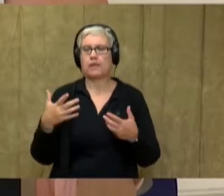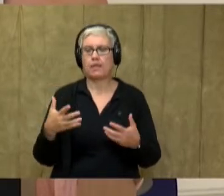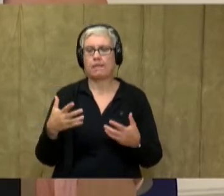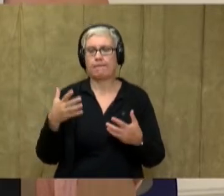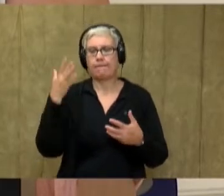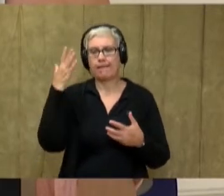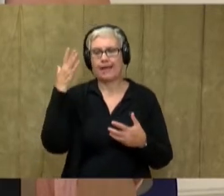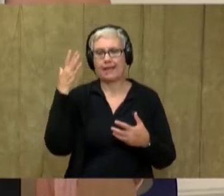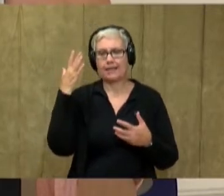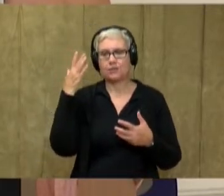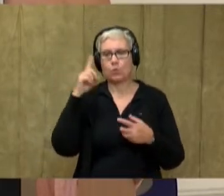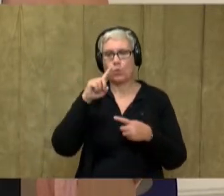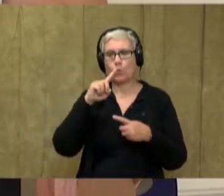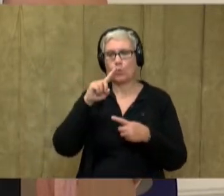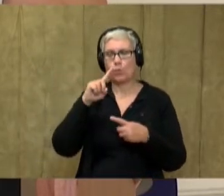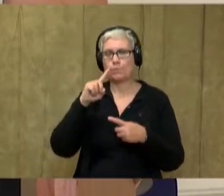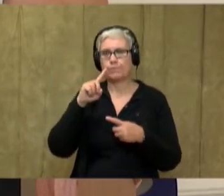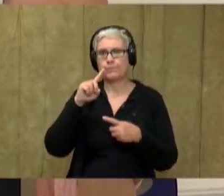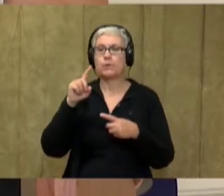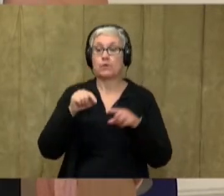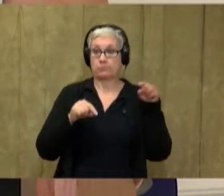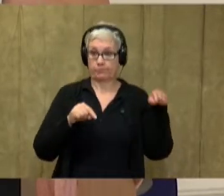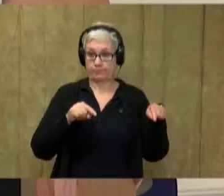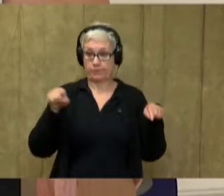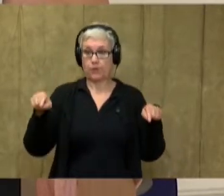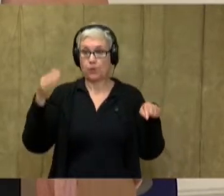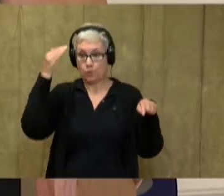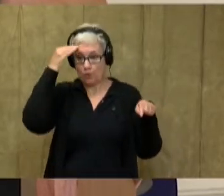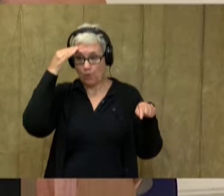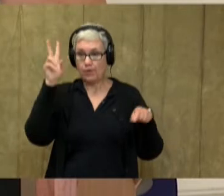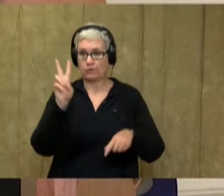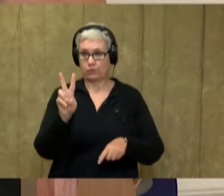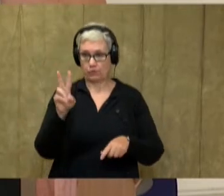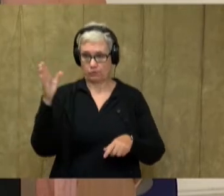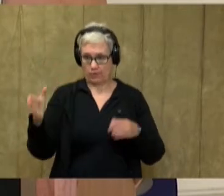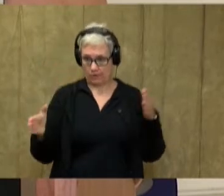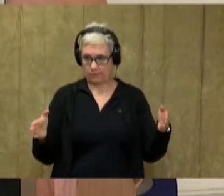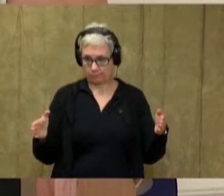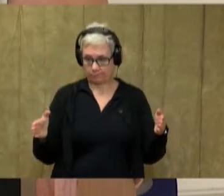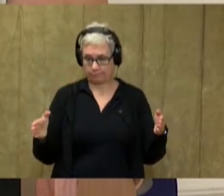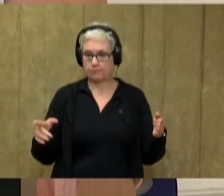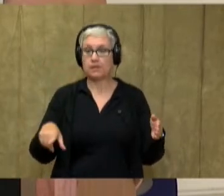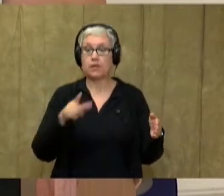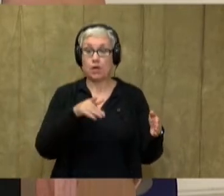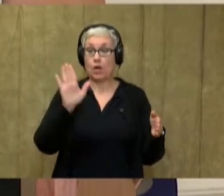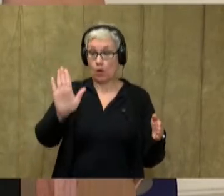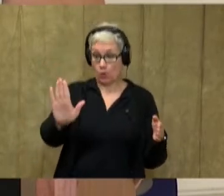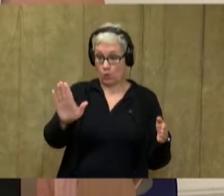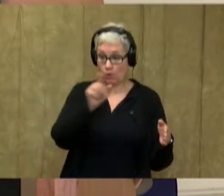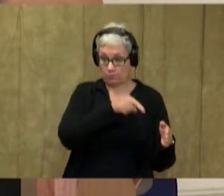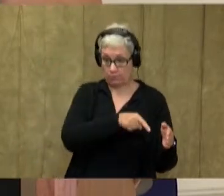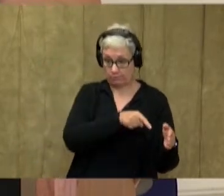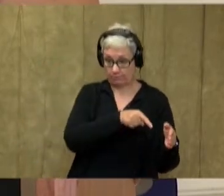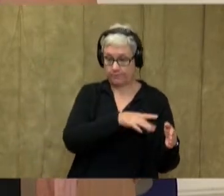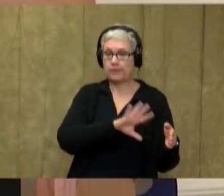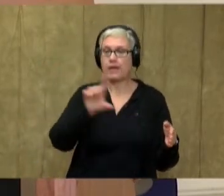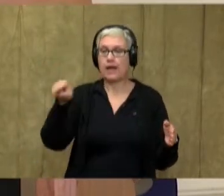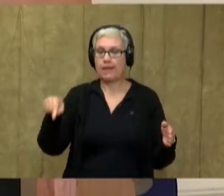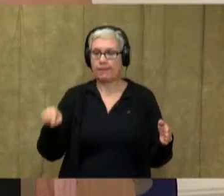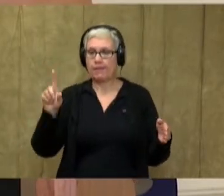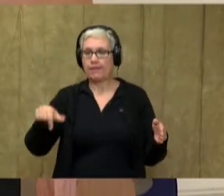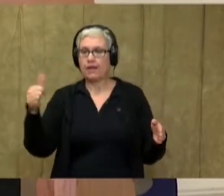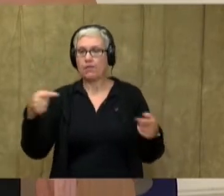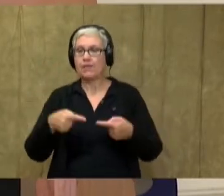is where you acknowledge the opposing side's argument. So what is it that the opposing side would use against